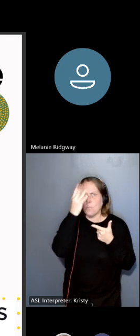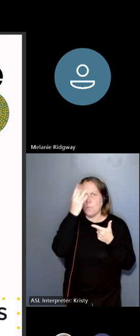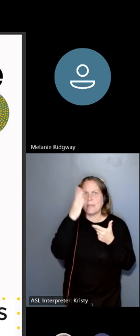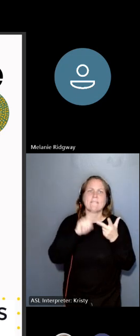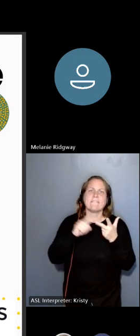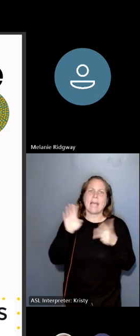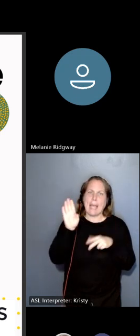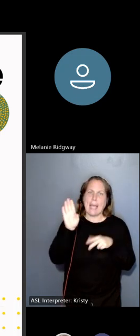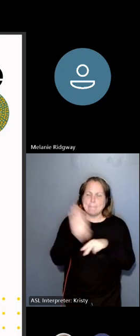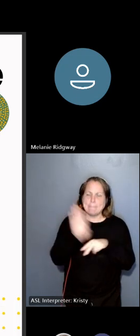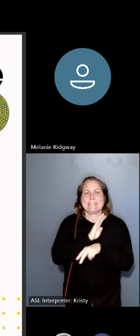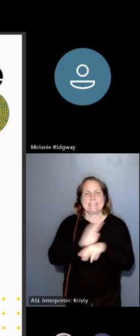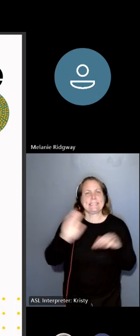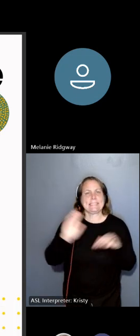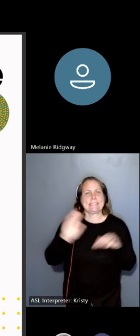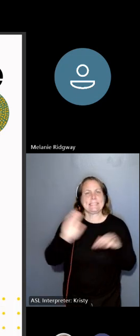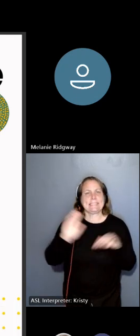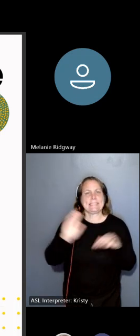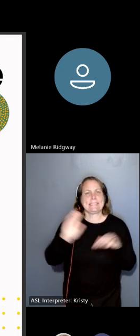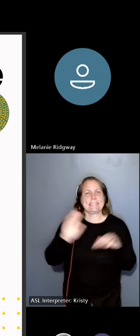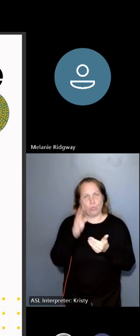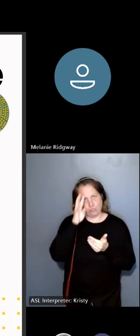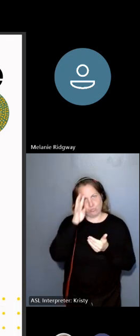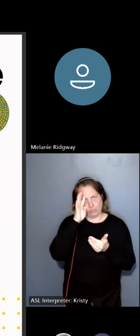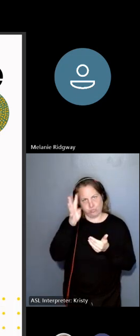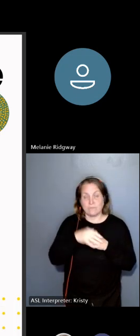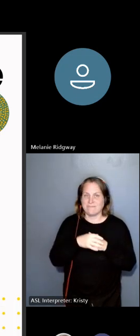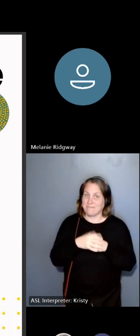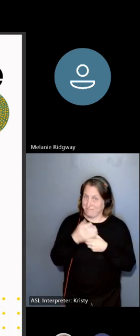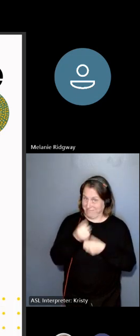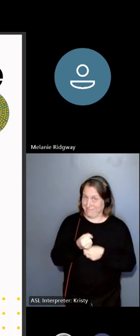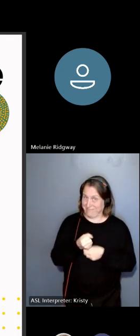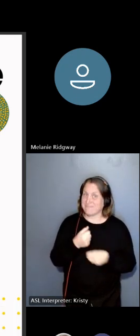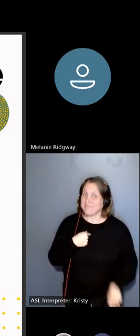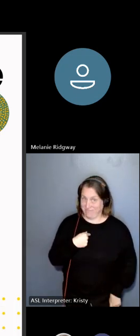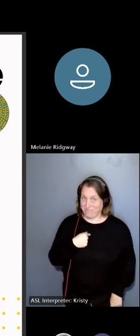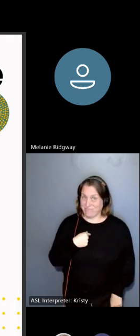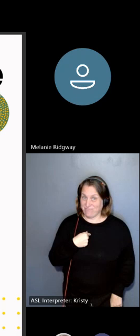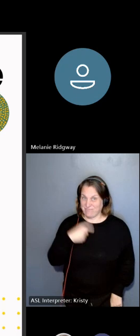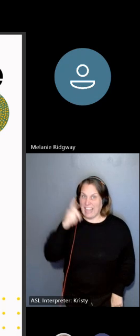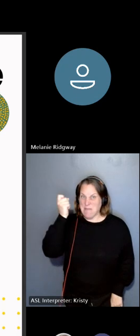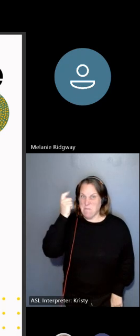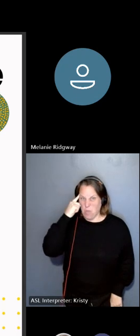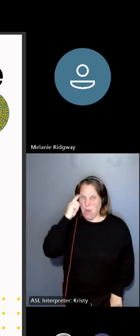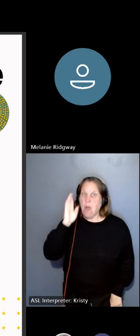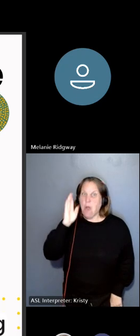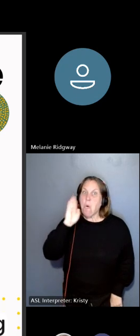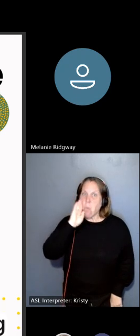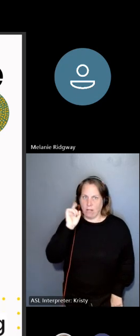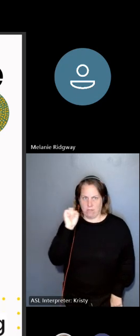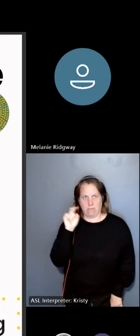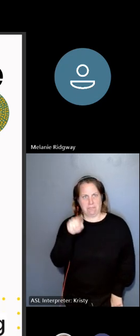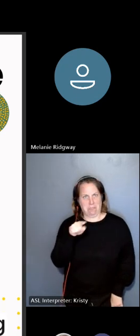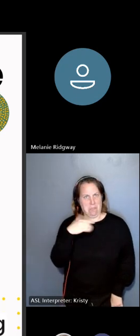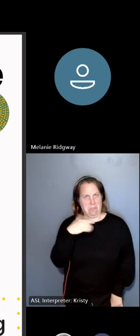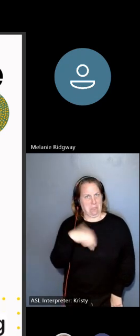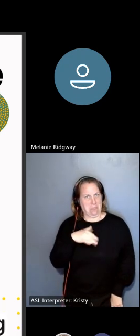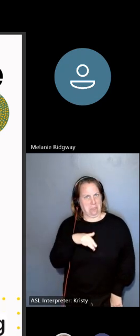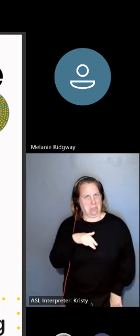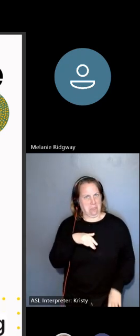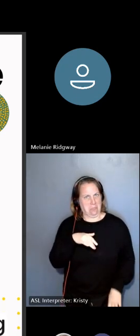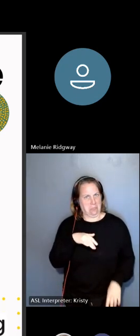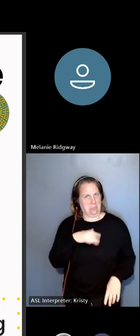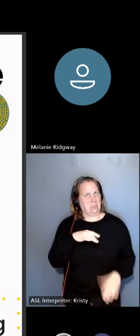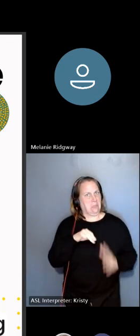business intro. Trust me, an employer will notice. Next up,